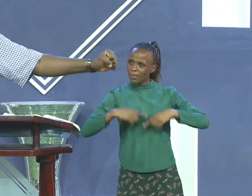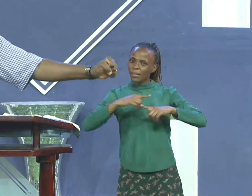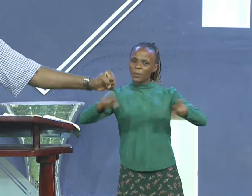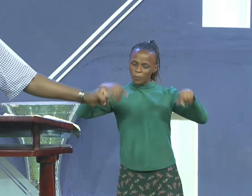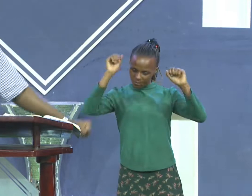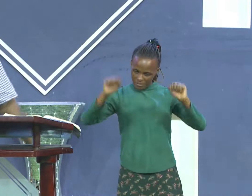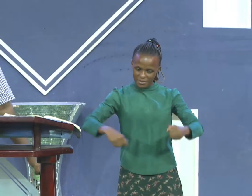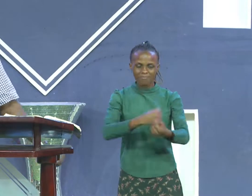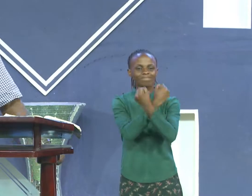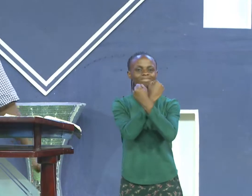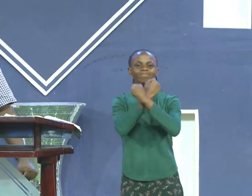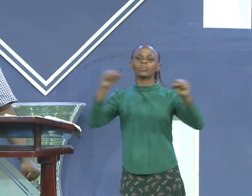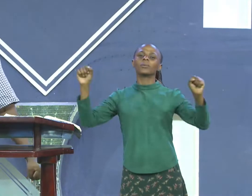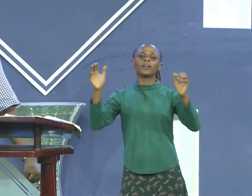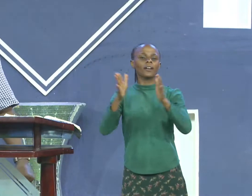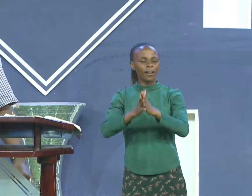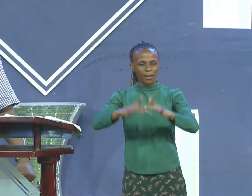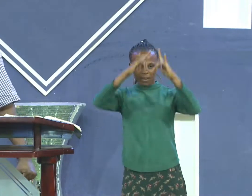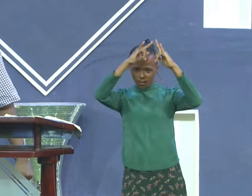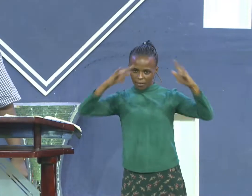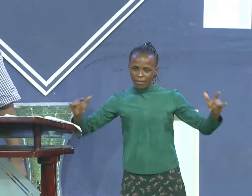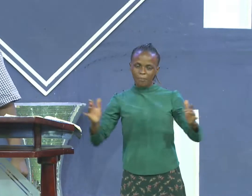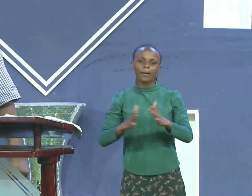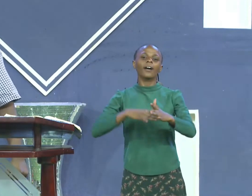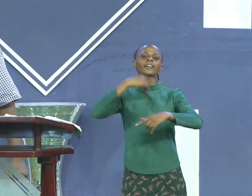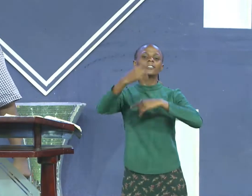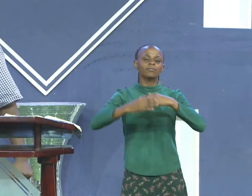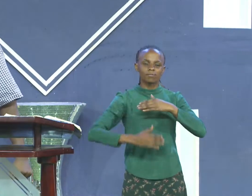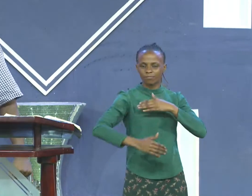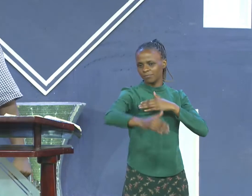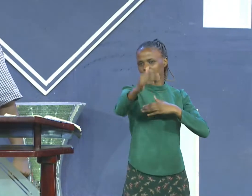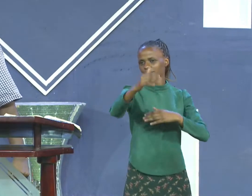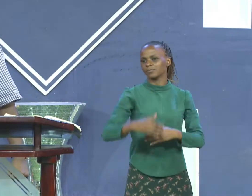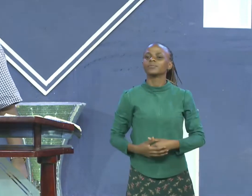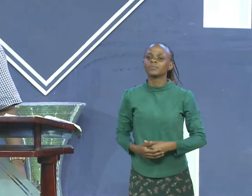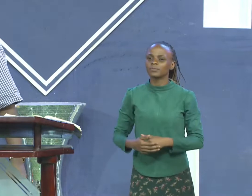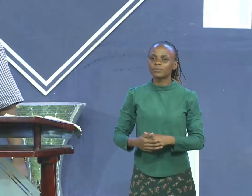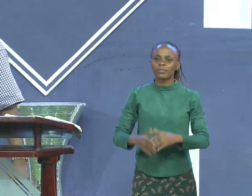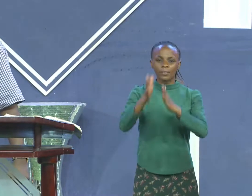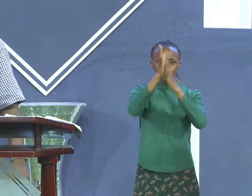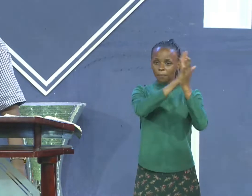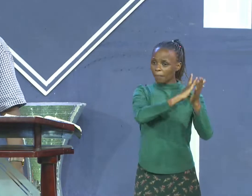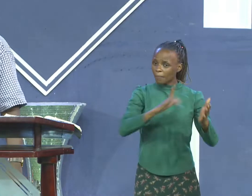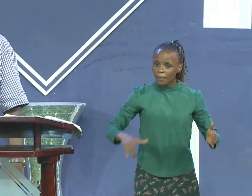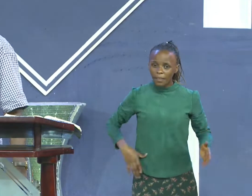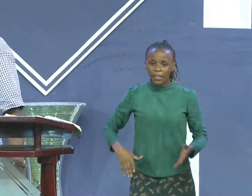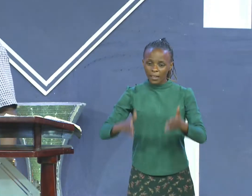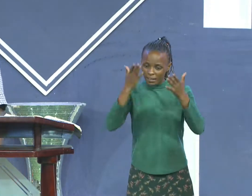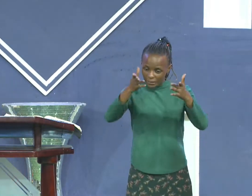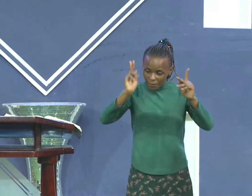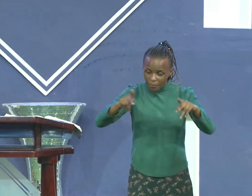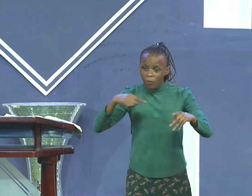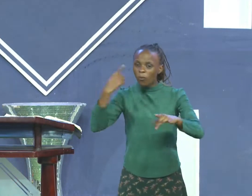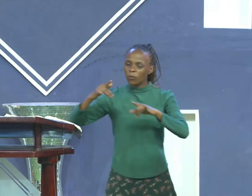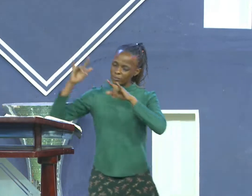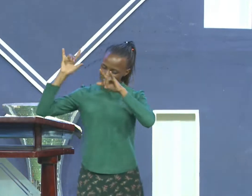break camp and move forward. Twetaaga okumenya olusiisira tweyongereyo mu maaso. Praise the Lord. There are people who have stayed long where